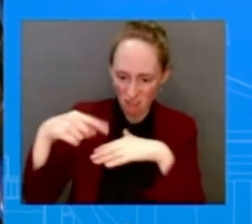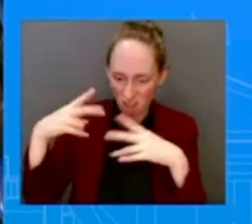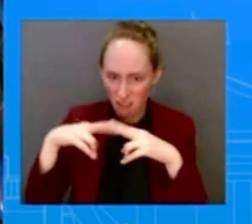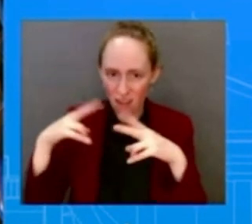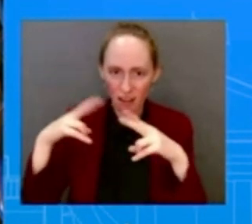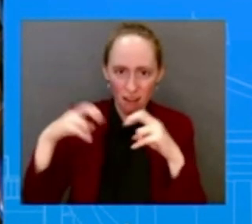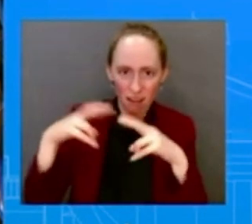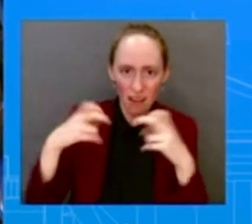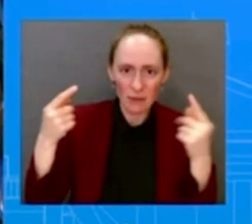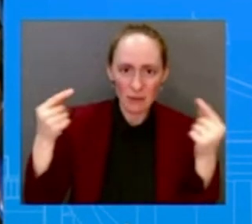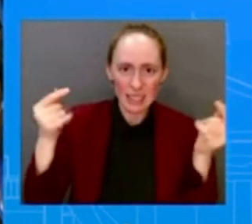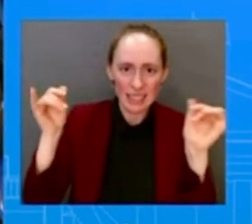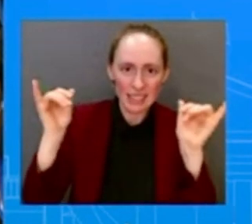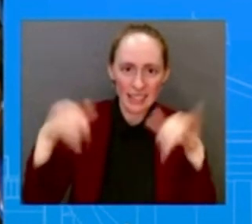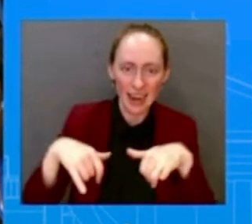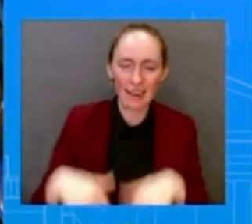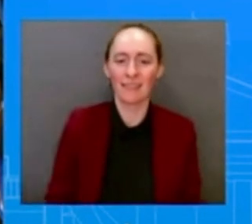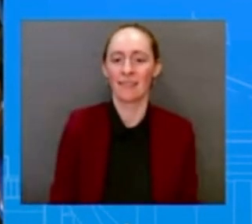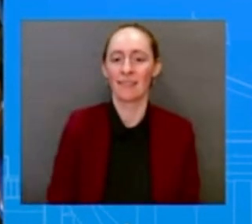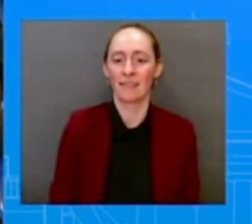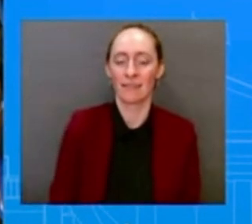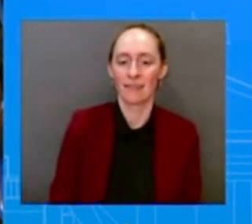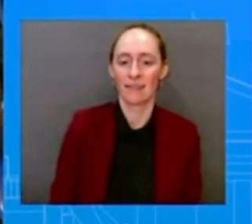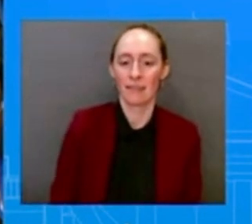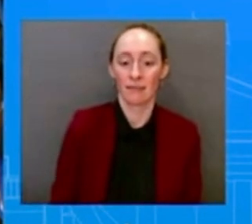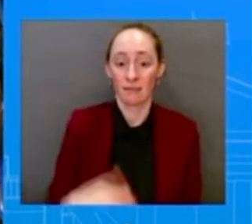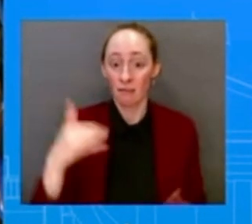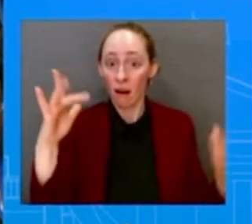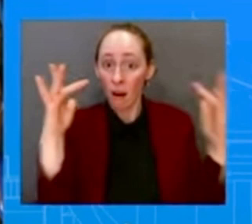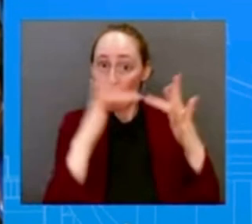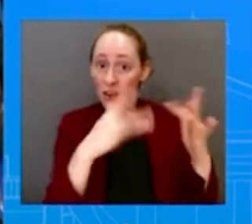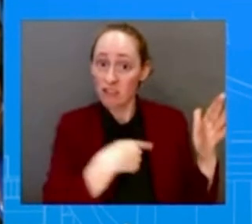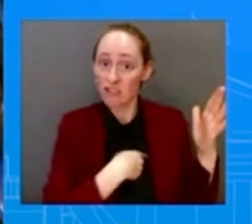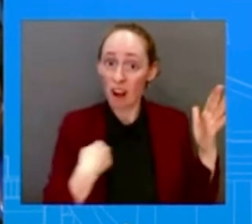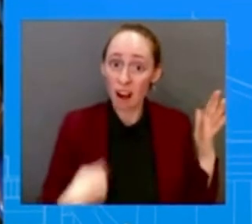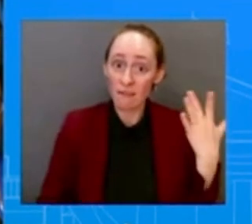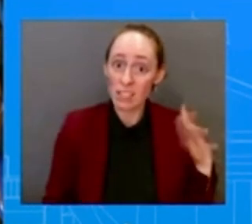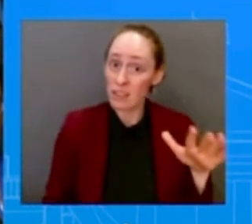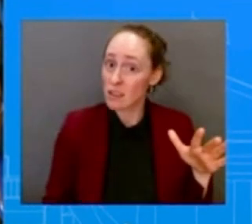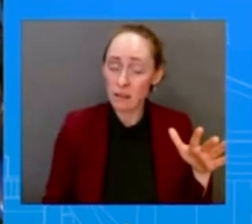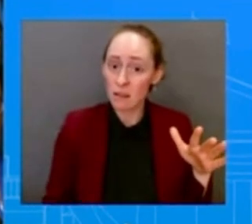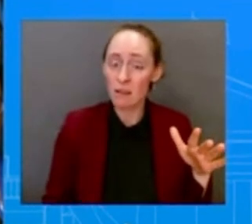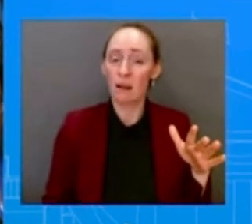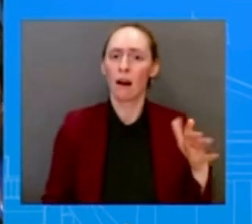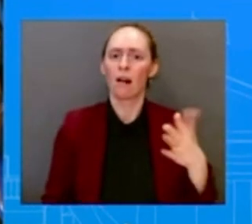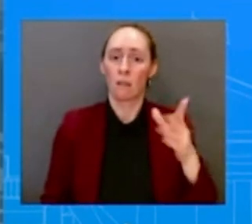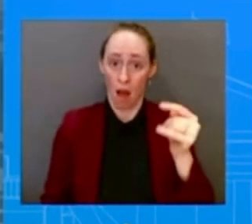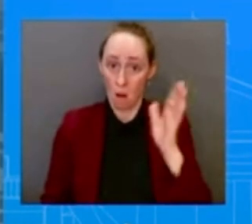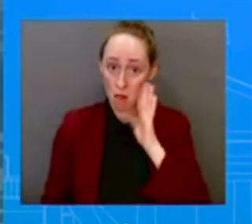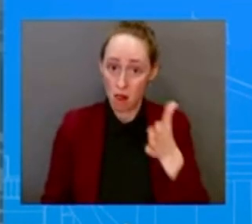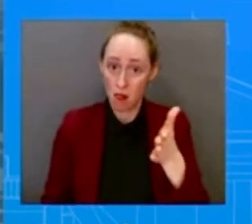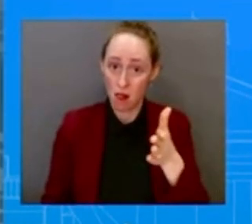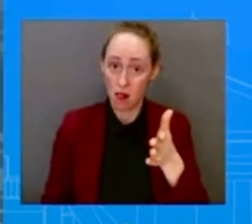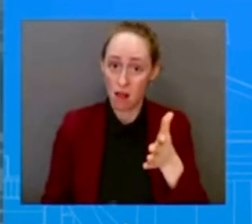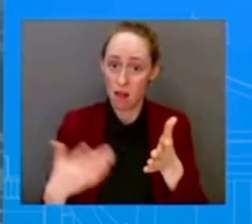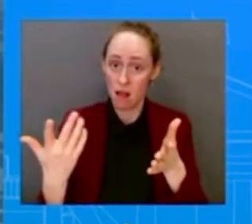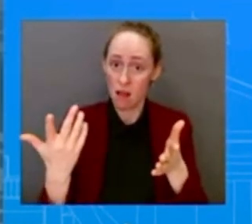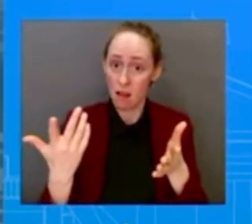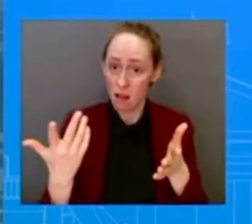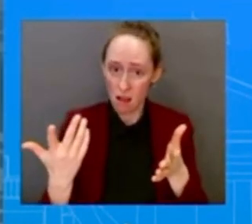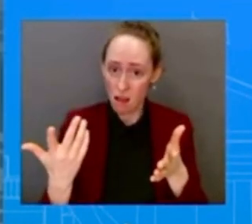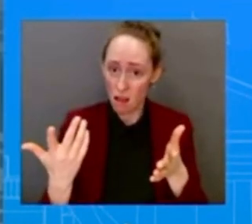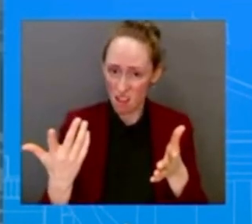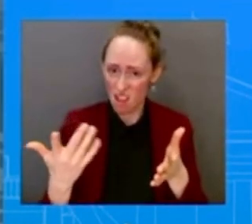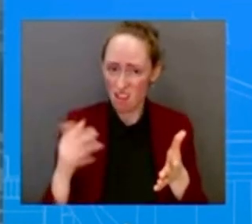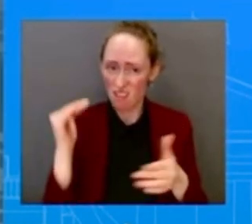yet from the administration. Are there plans to reach out and ask whether they... I know of no plans to reach out to the Chinese specifically